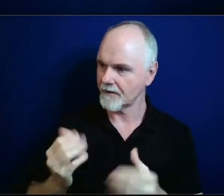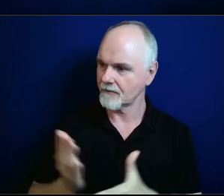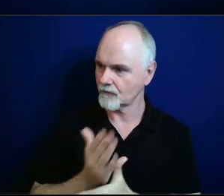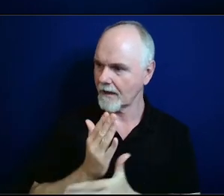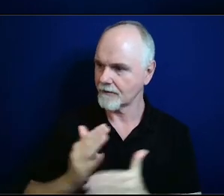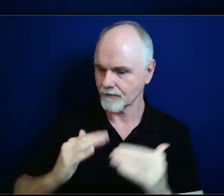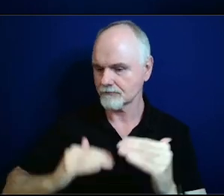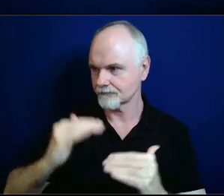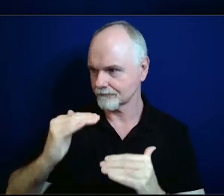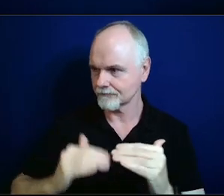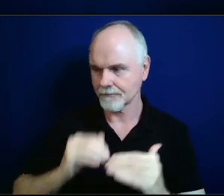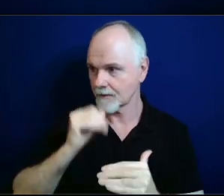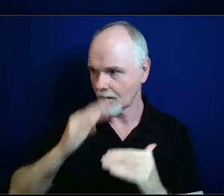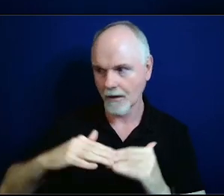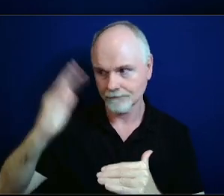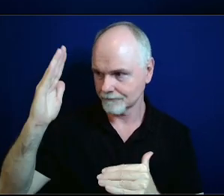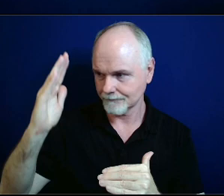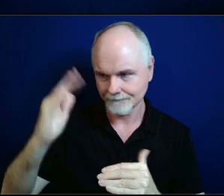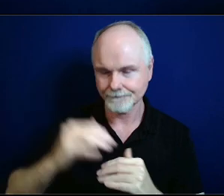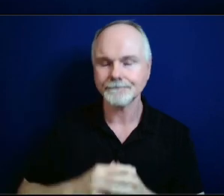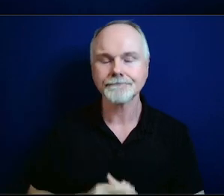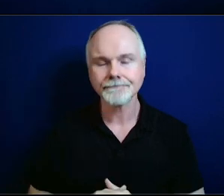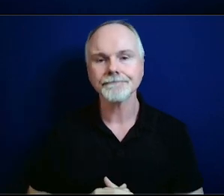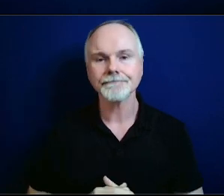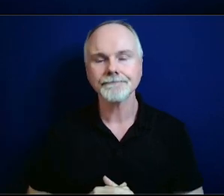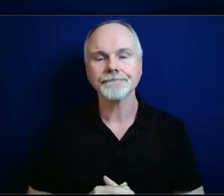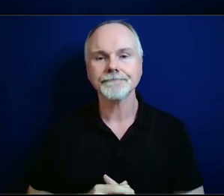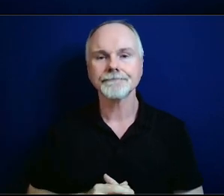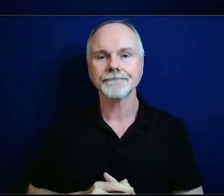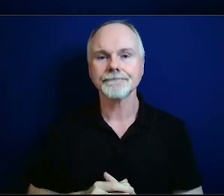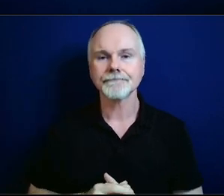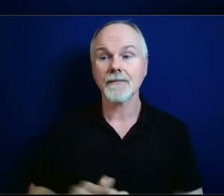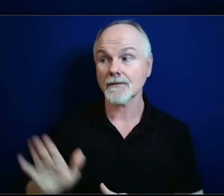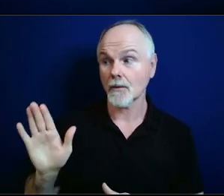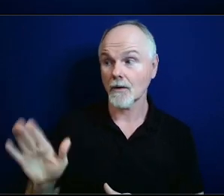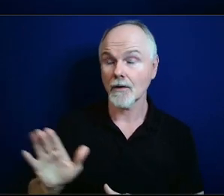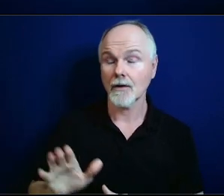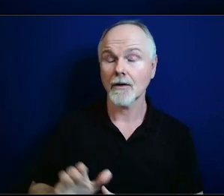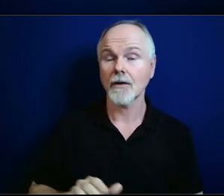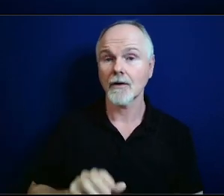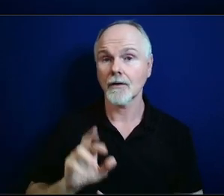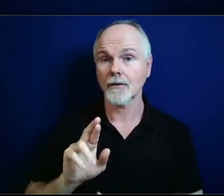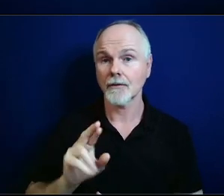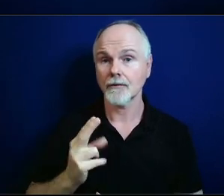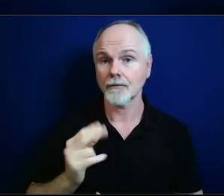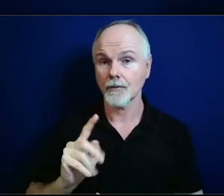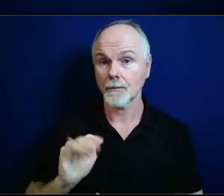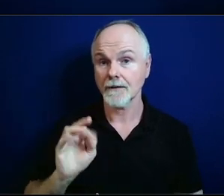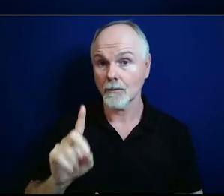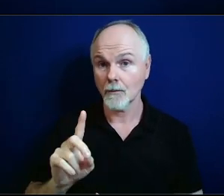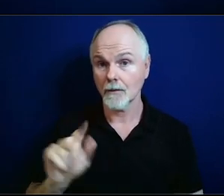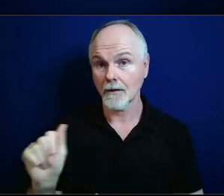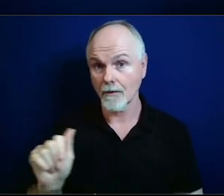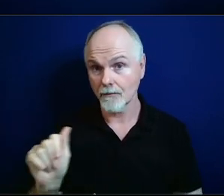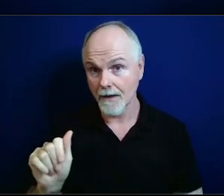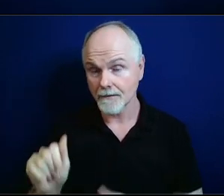Given Mrs. Thompson's rheumatoid arthritis and recent urinary tract